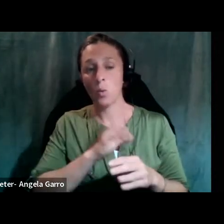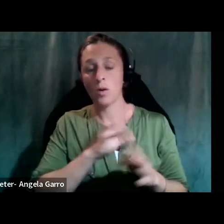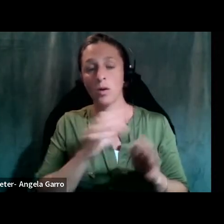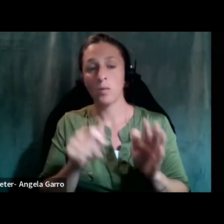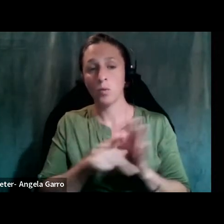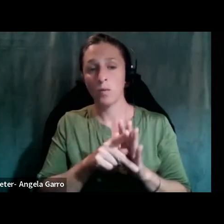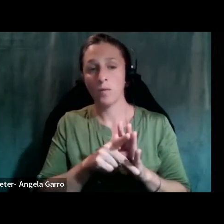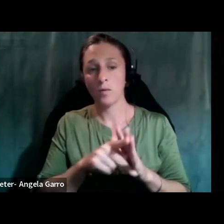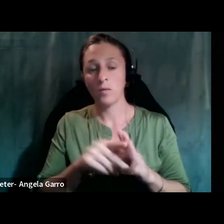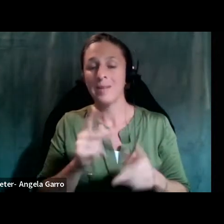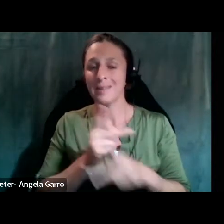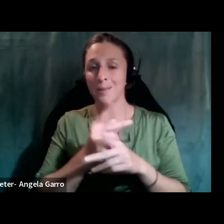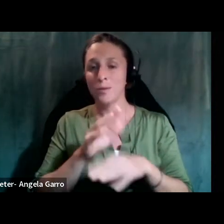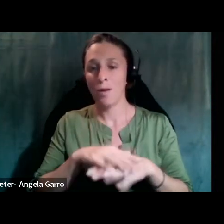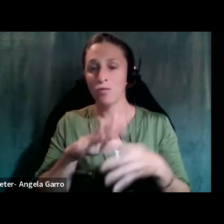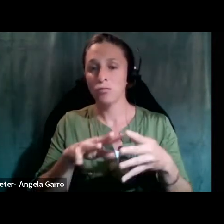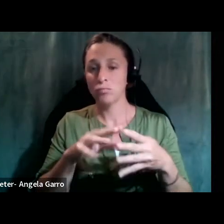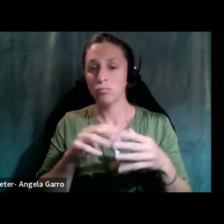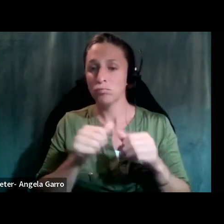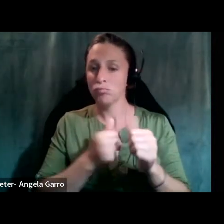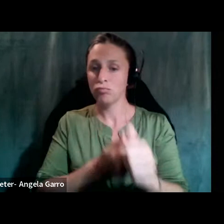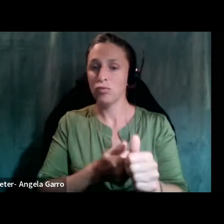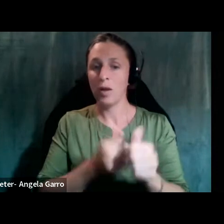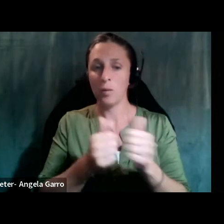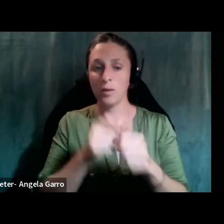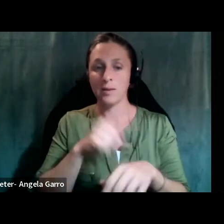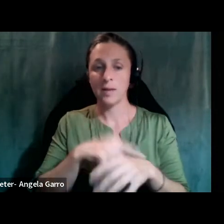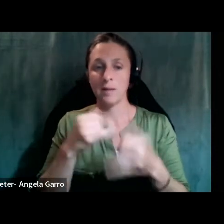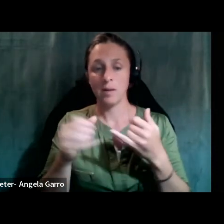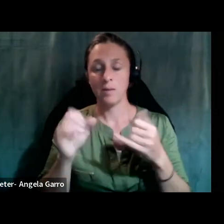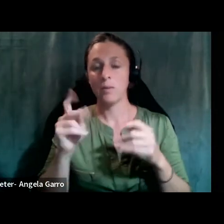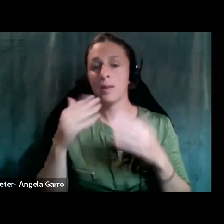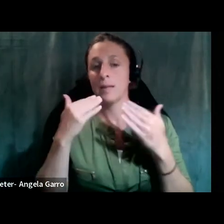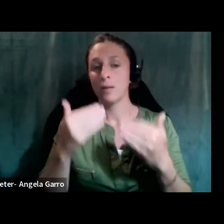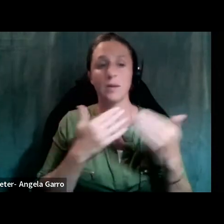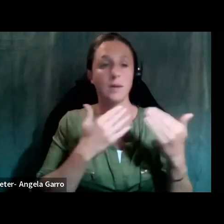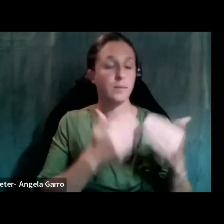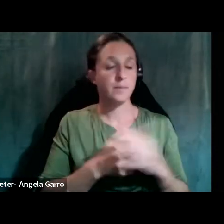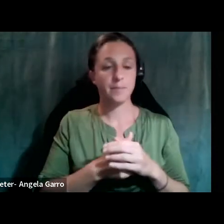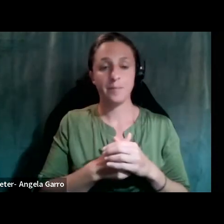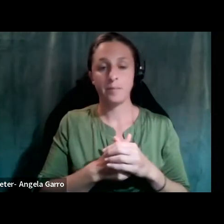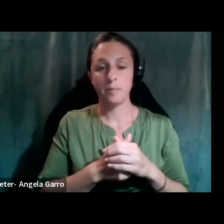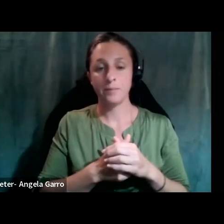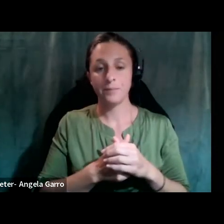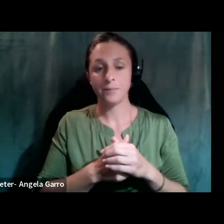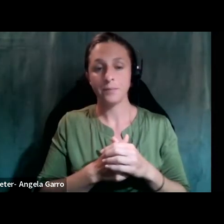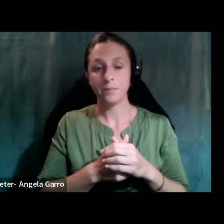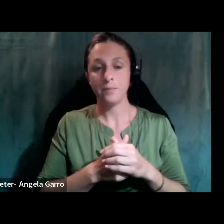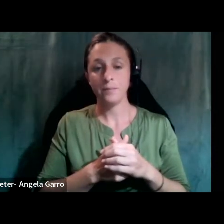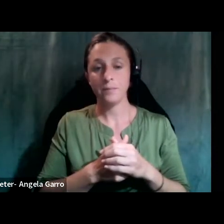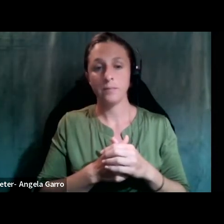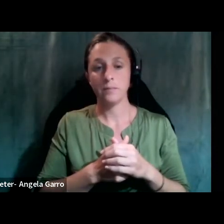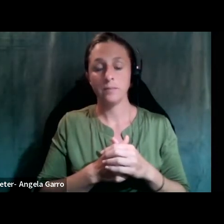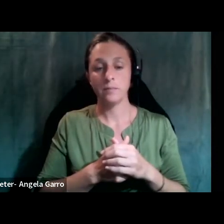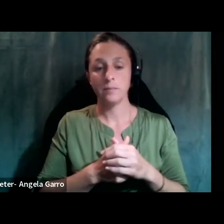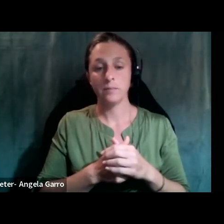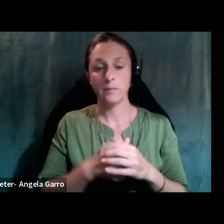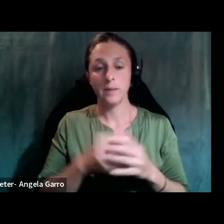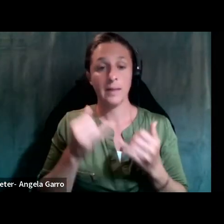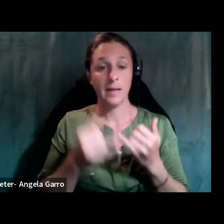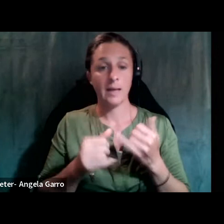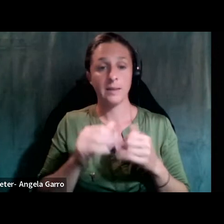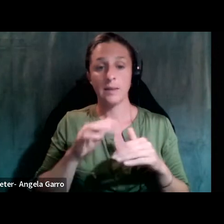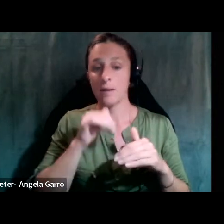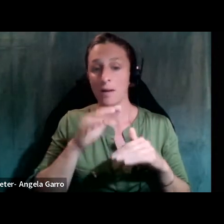that keeps us on track with the timeline. Yeah. Great. Okay. Thank you. Thanks. And last but not